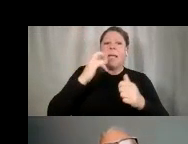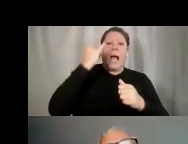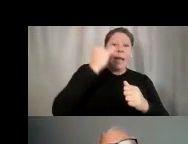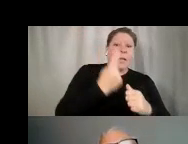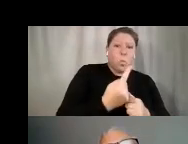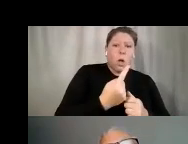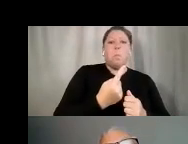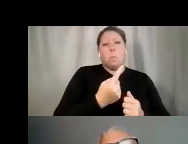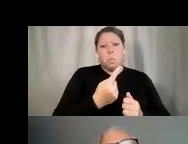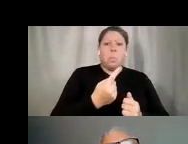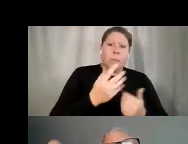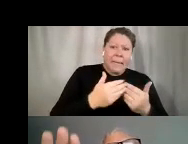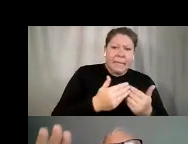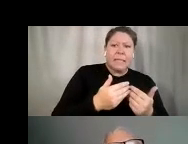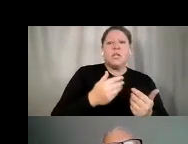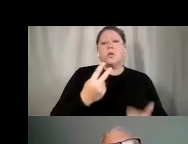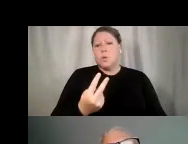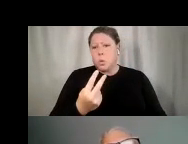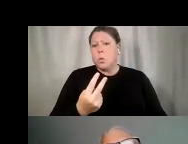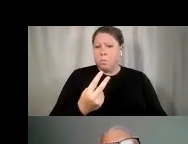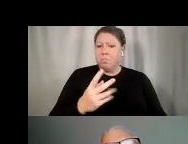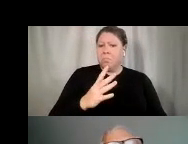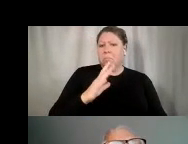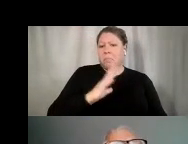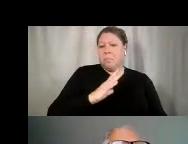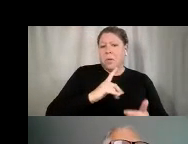people have something in their back pocket. But getting to the next